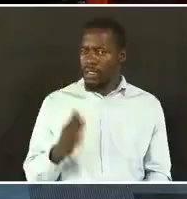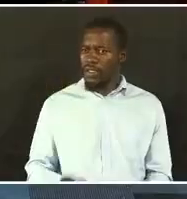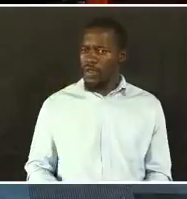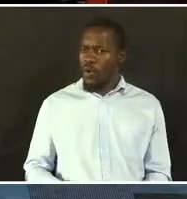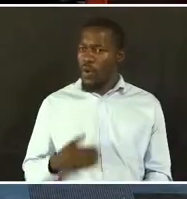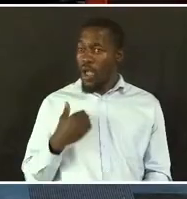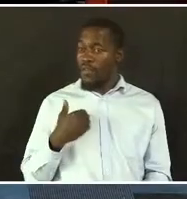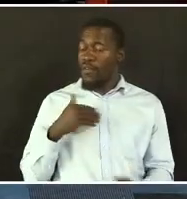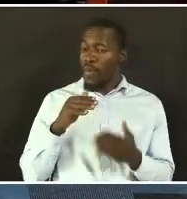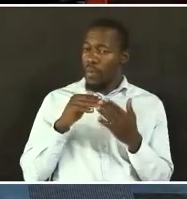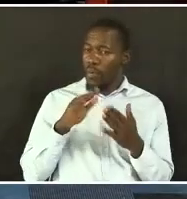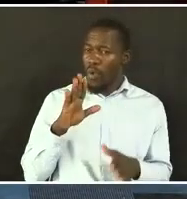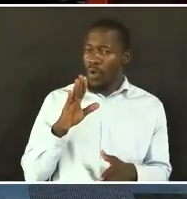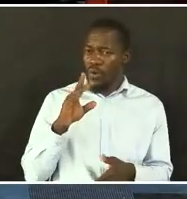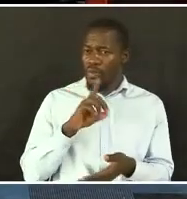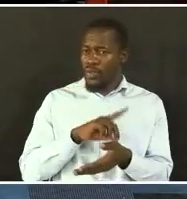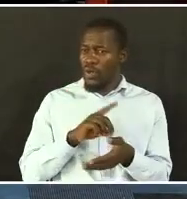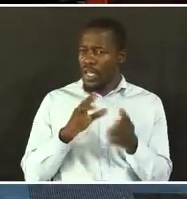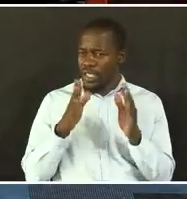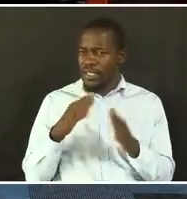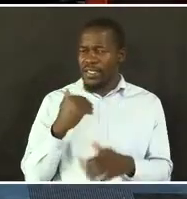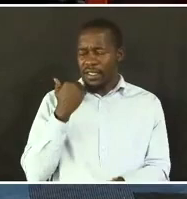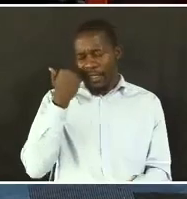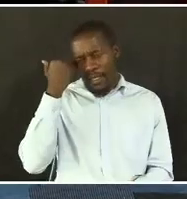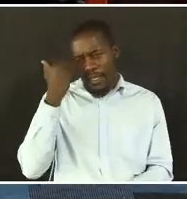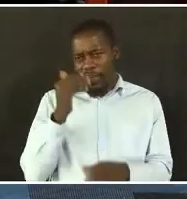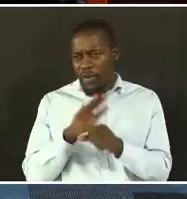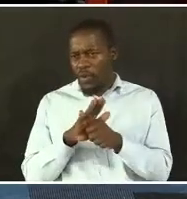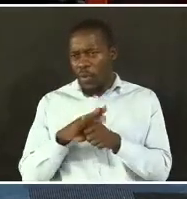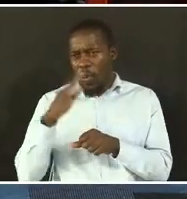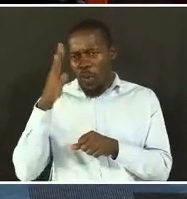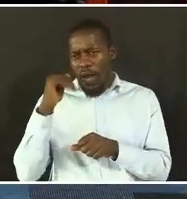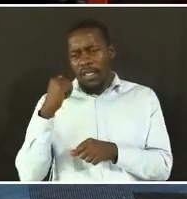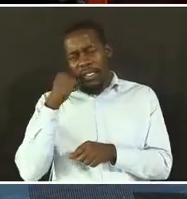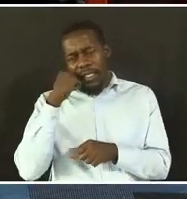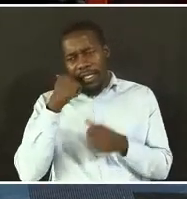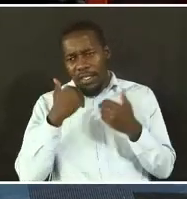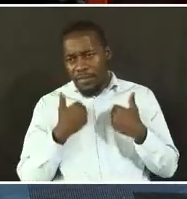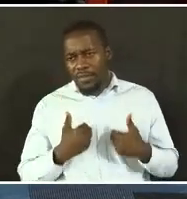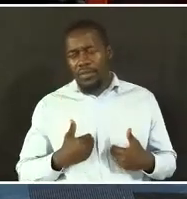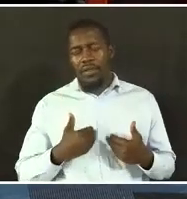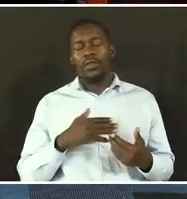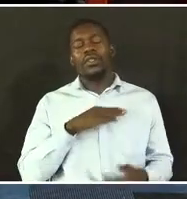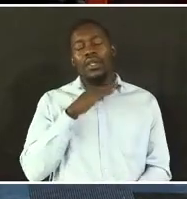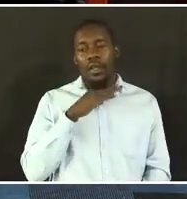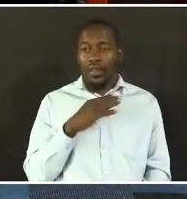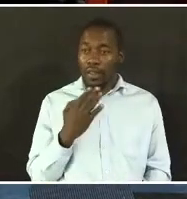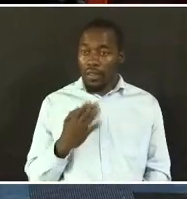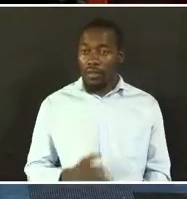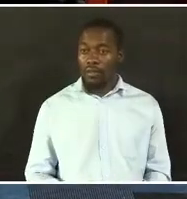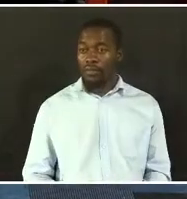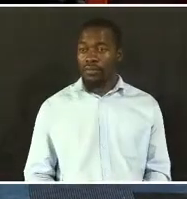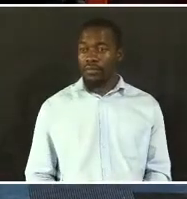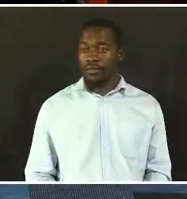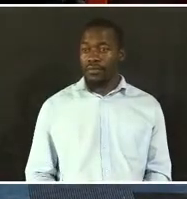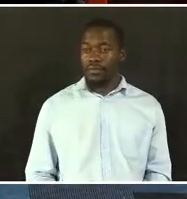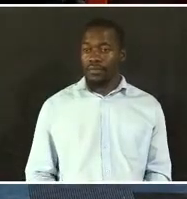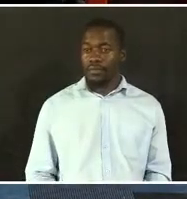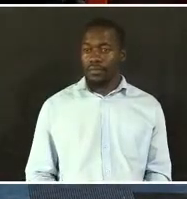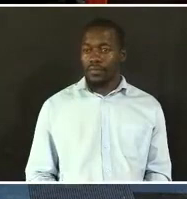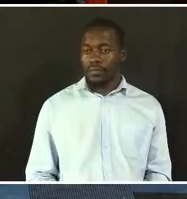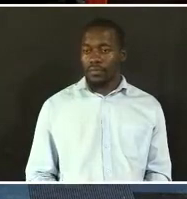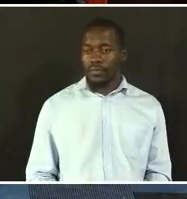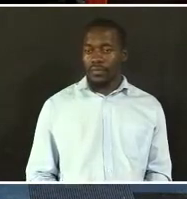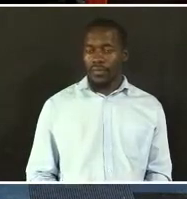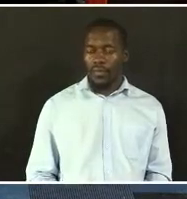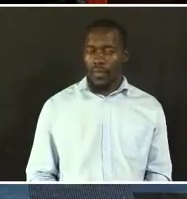stressed because they lost a patient. If you lose a patient, which ministry is better than hospital chaplaincy to come and comfort